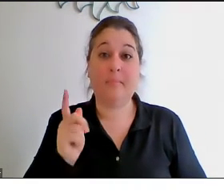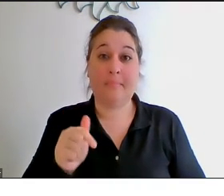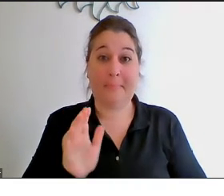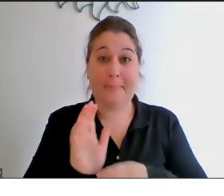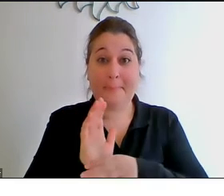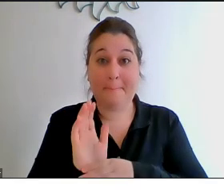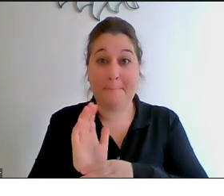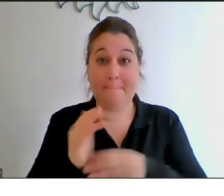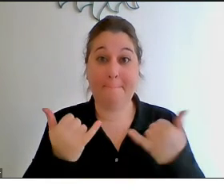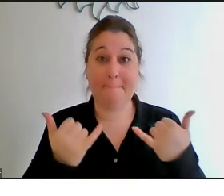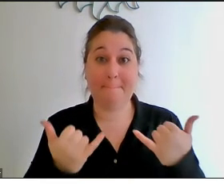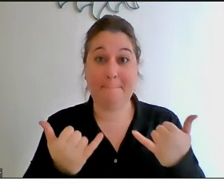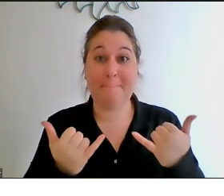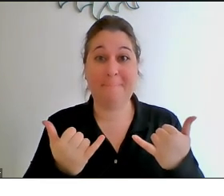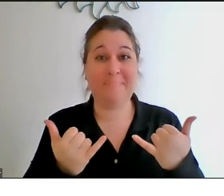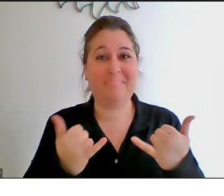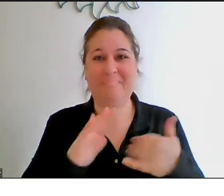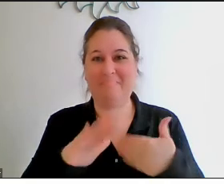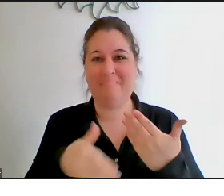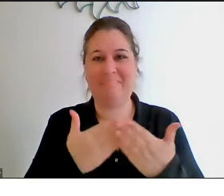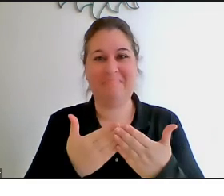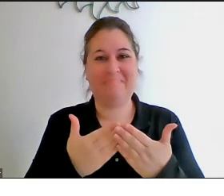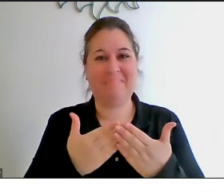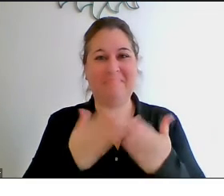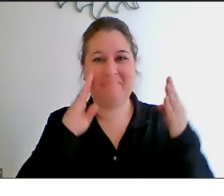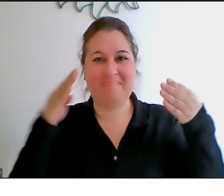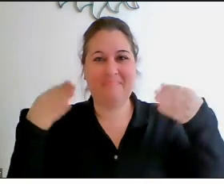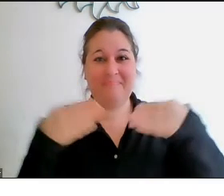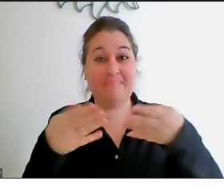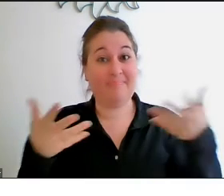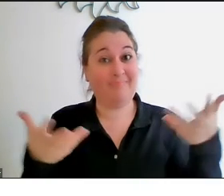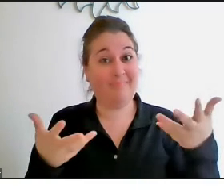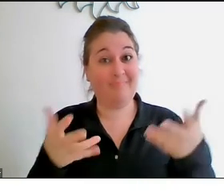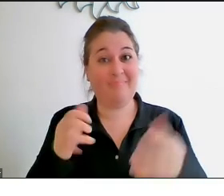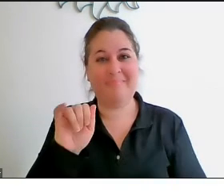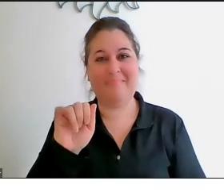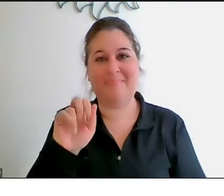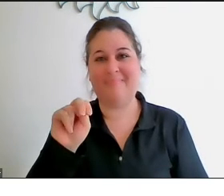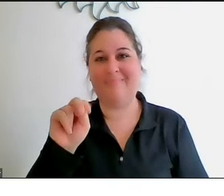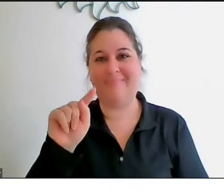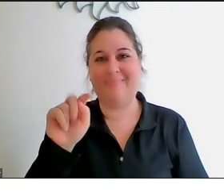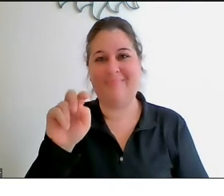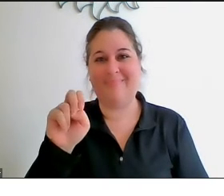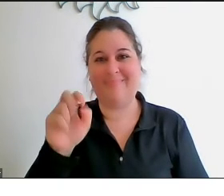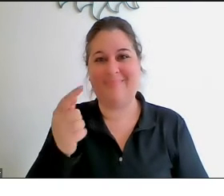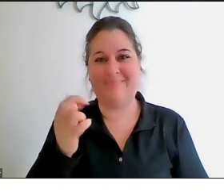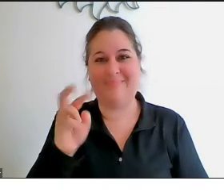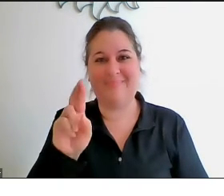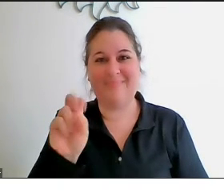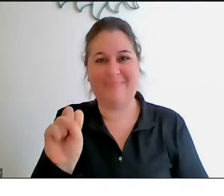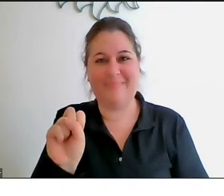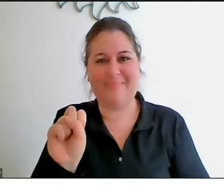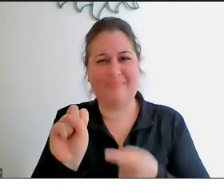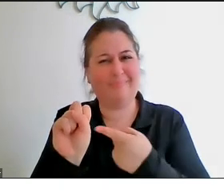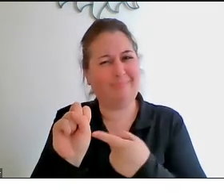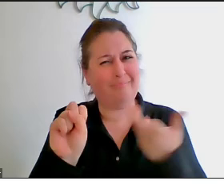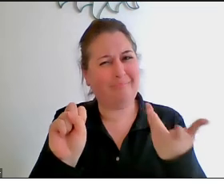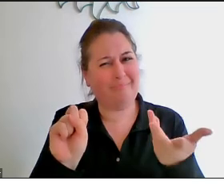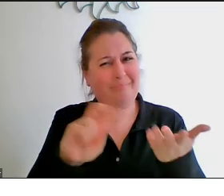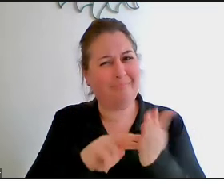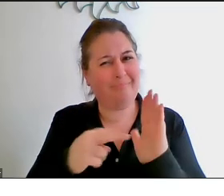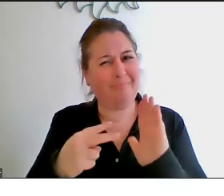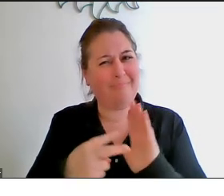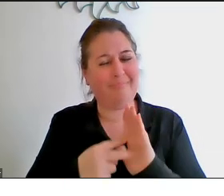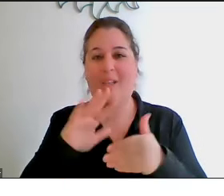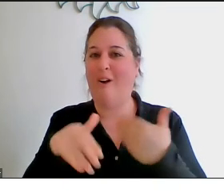Hello, welcome back. This video is all about integers. Integers refers to all the positive